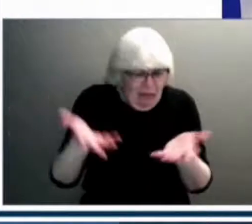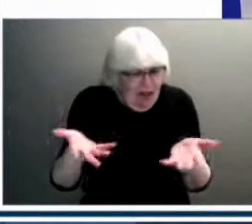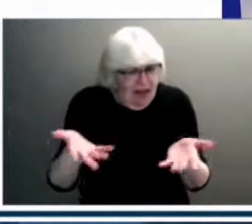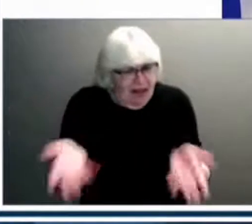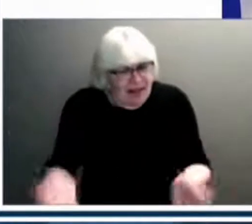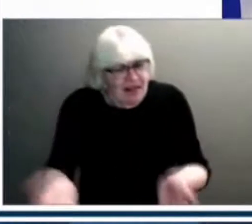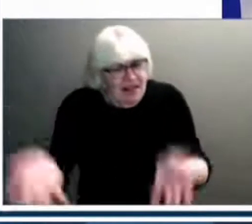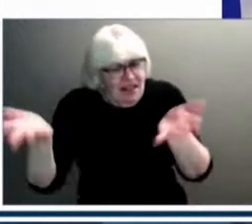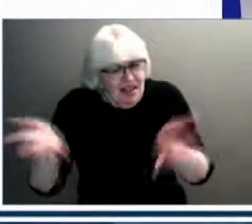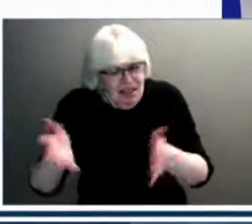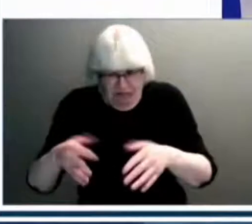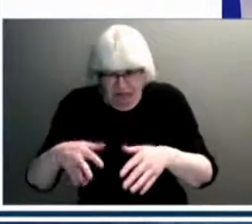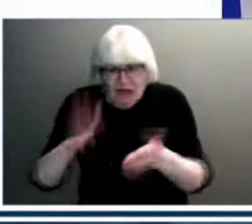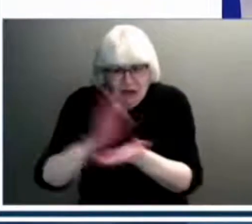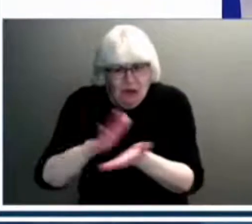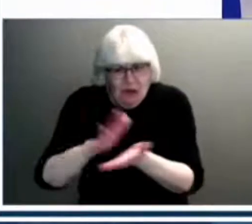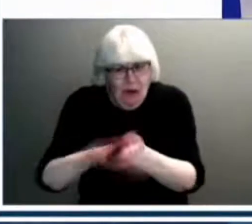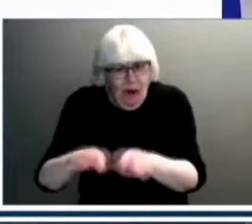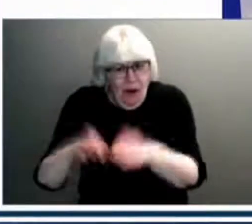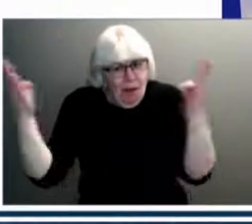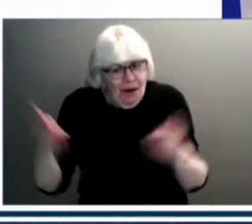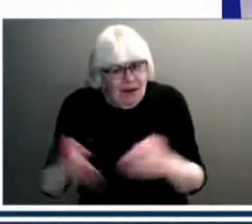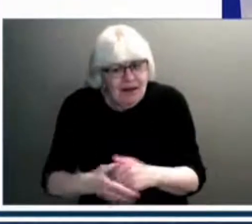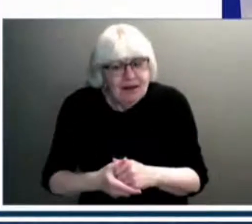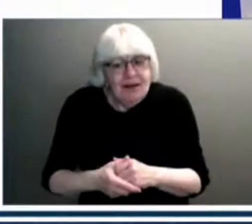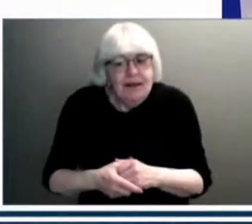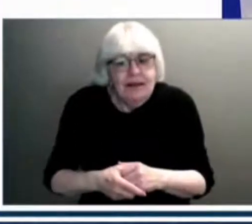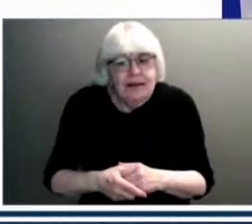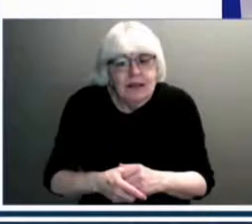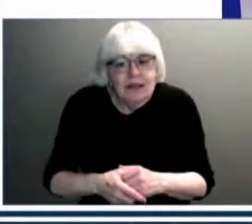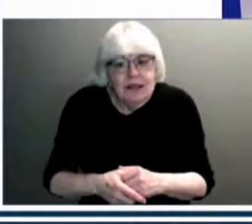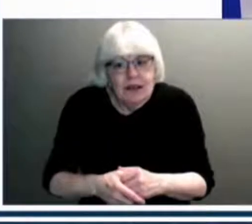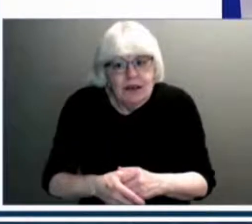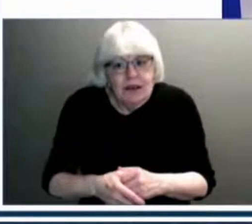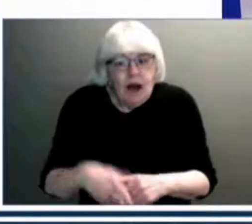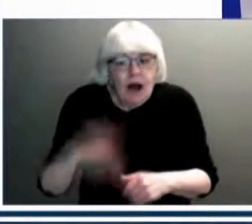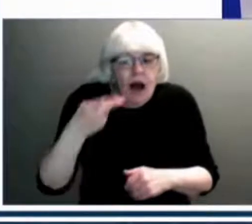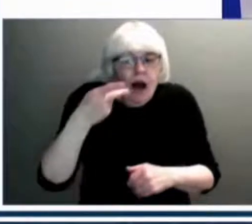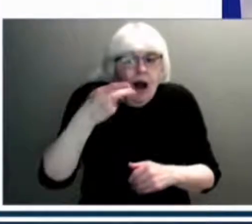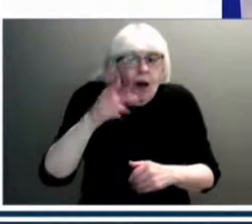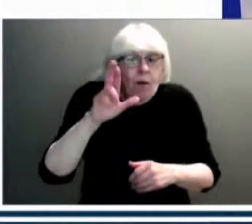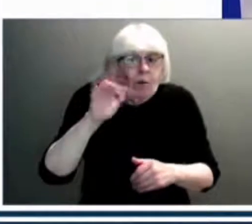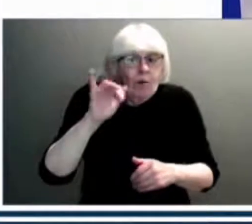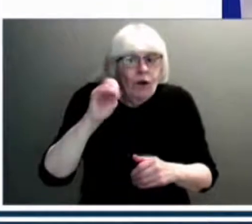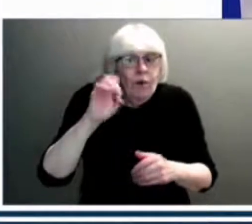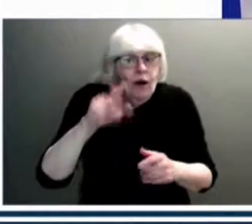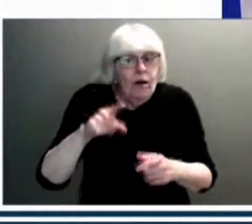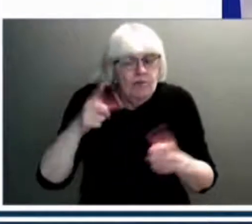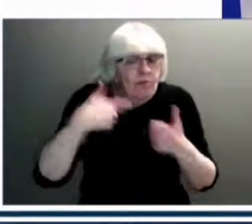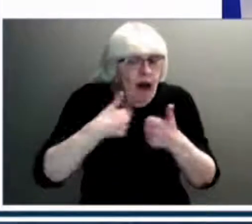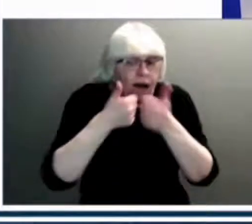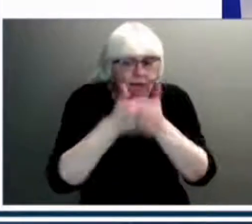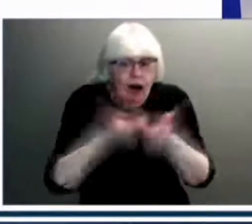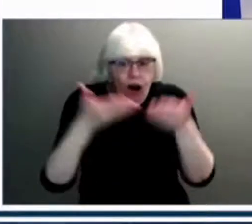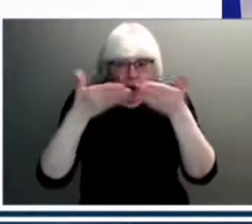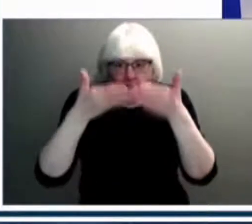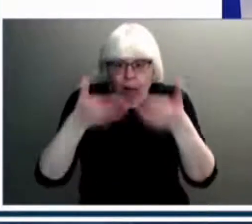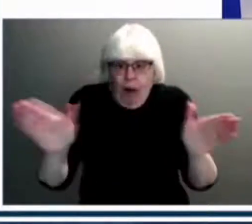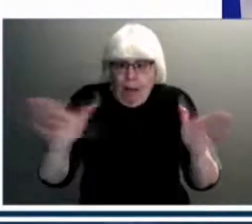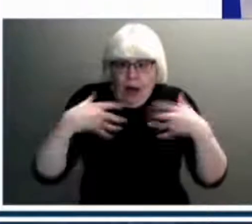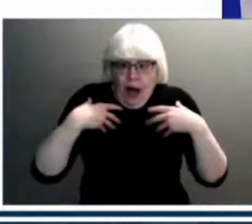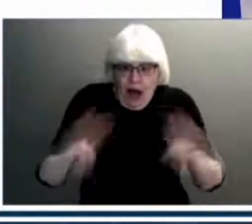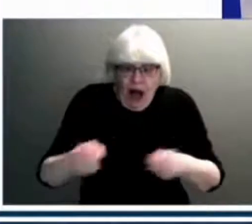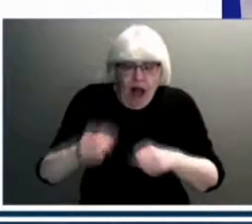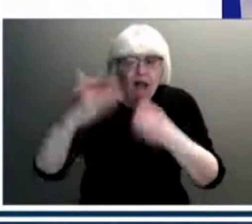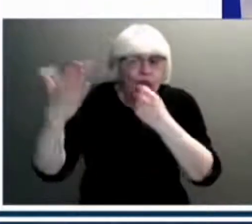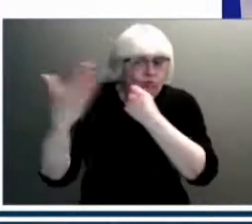public health, we follow the advice of the experts, and we marry that up with the fact that we know that schools are the best place for our children. We've